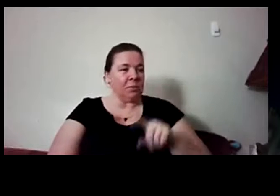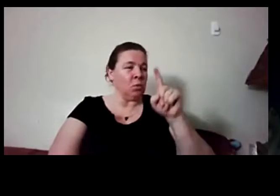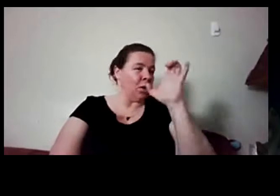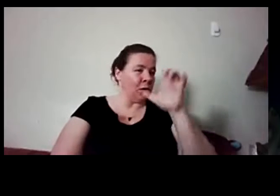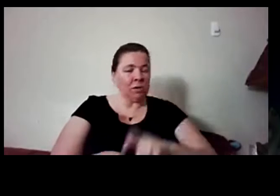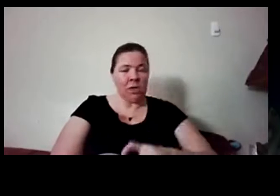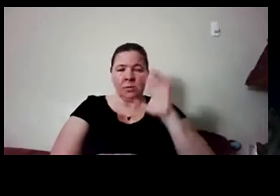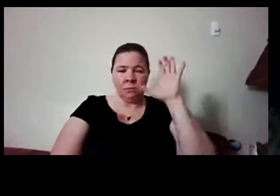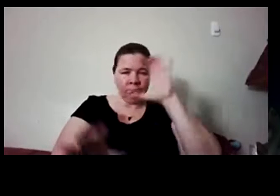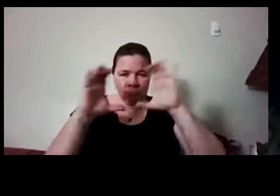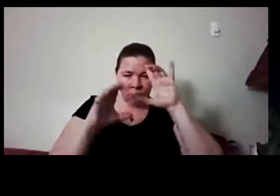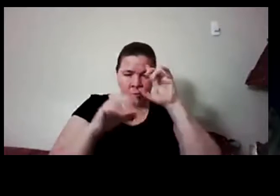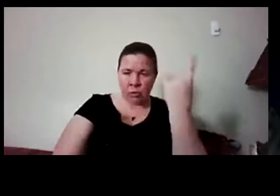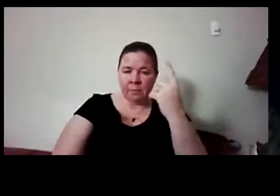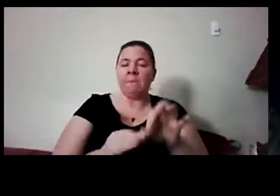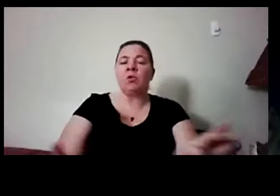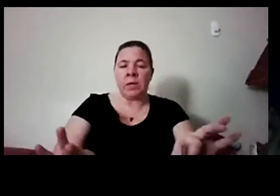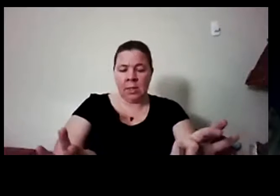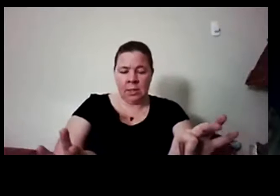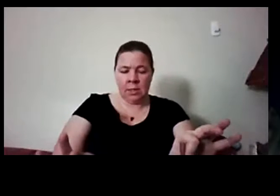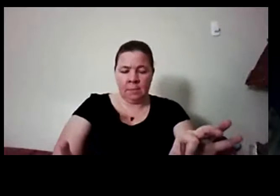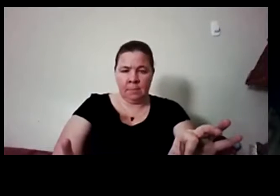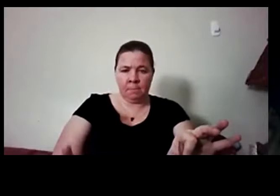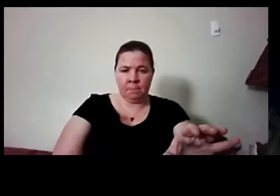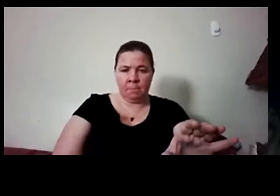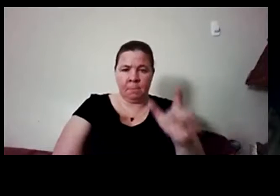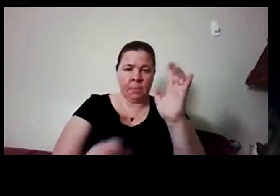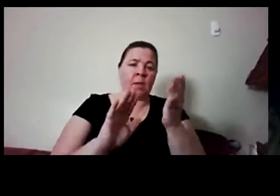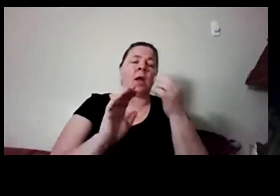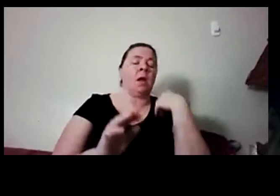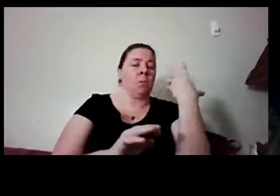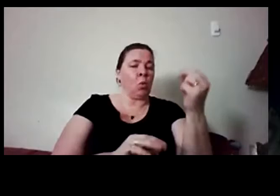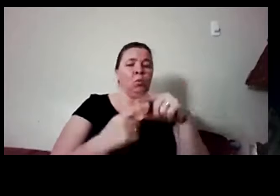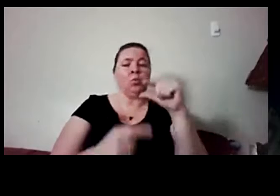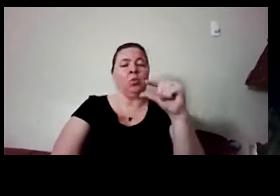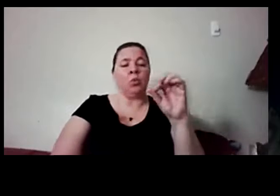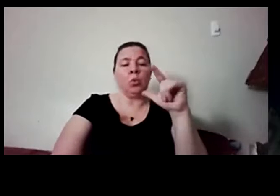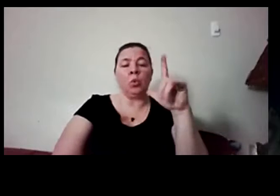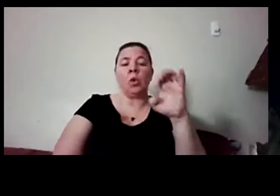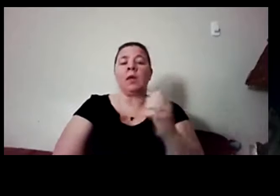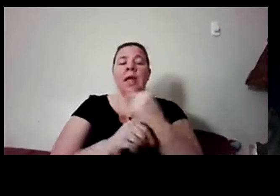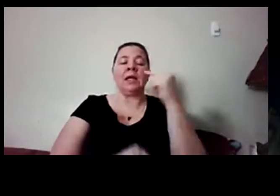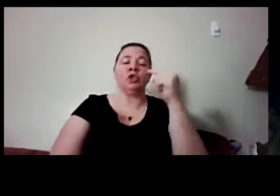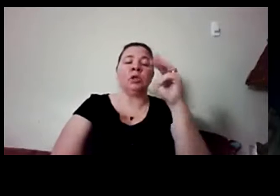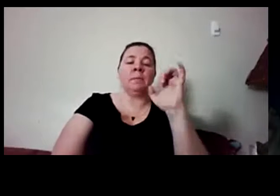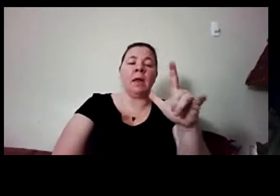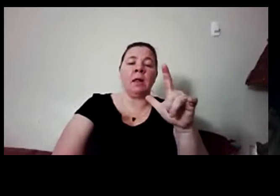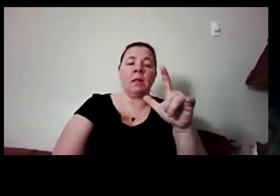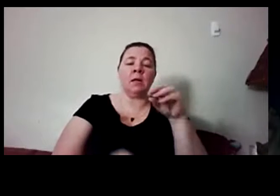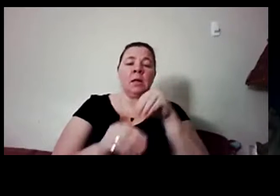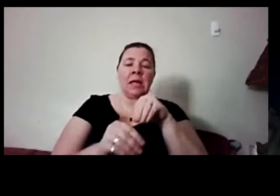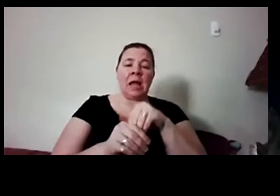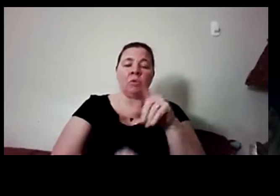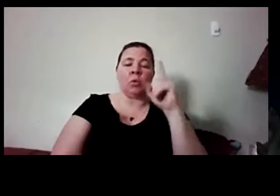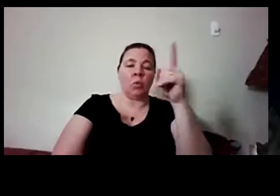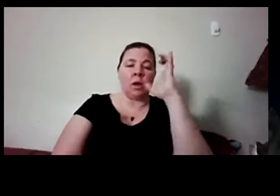something. It is free. You can go to Google to get a Gmail account, 10 Gmail accounts,